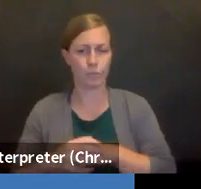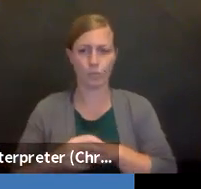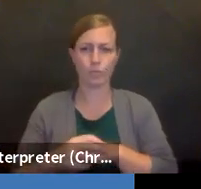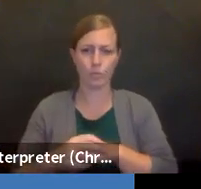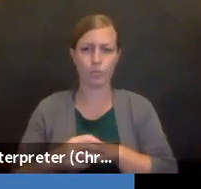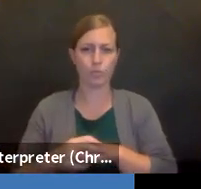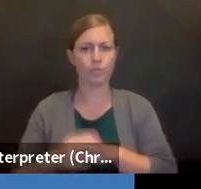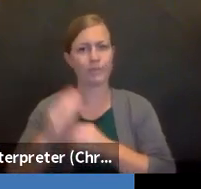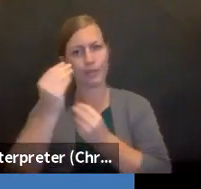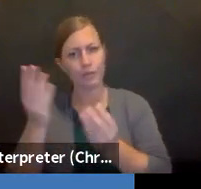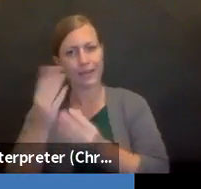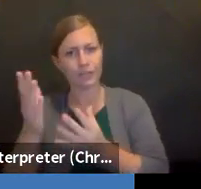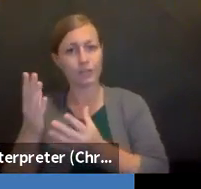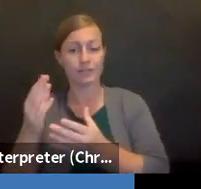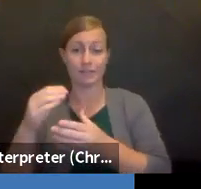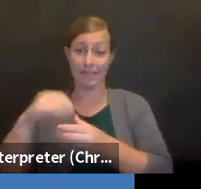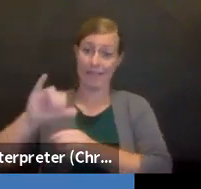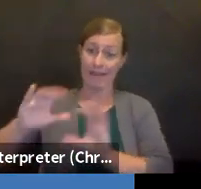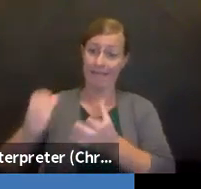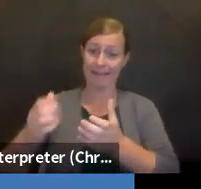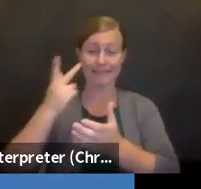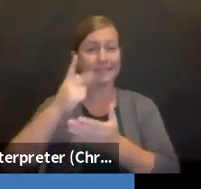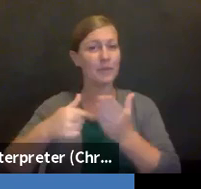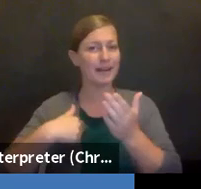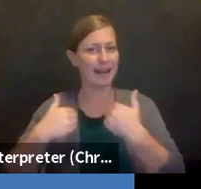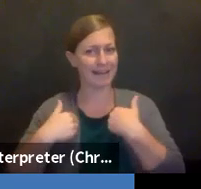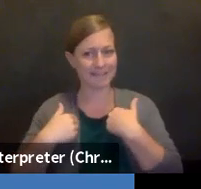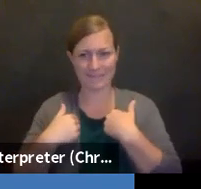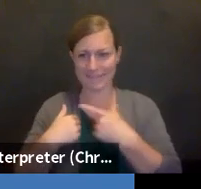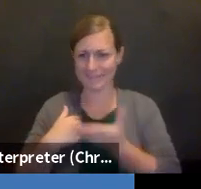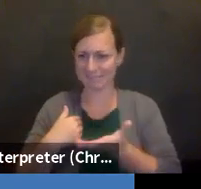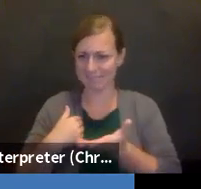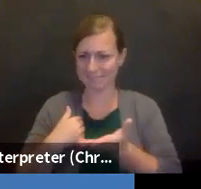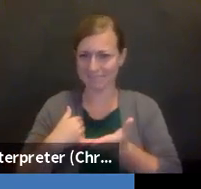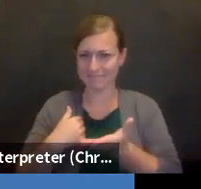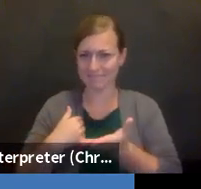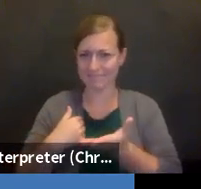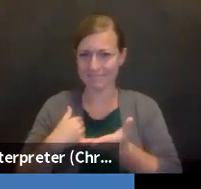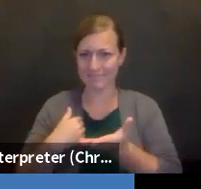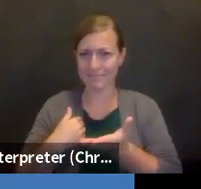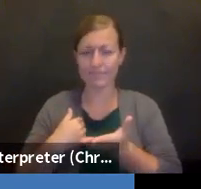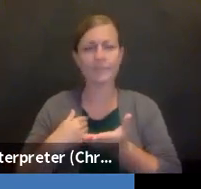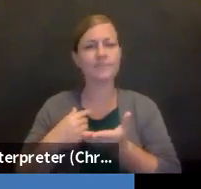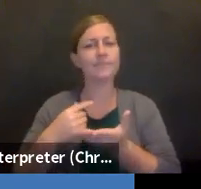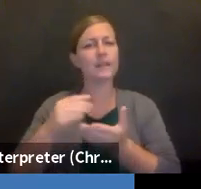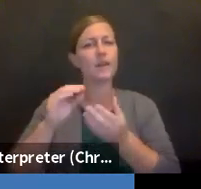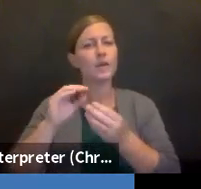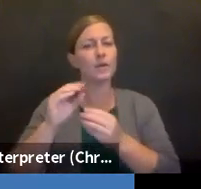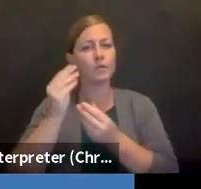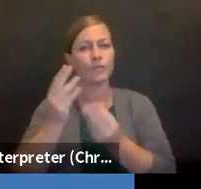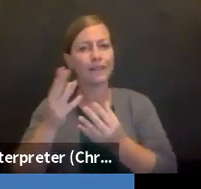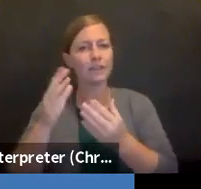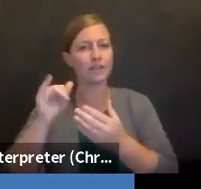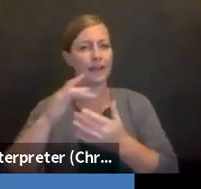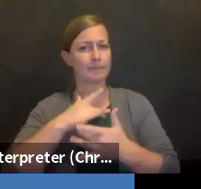Notifications for me in this class. Let's see what I got. So I have something. Notifications are those ping notifications, the